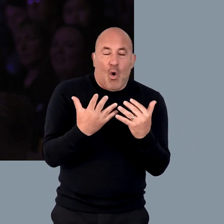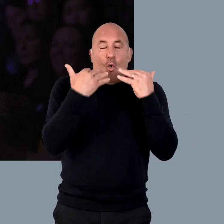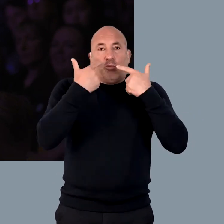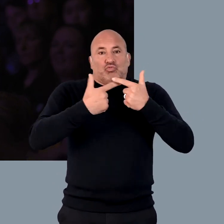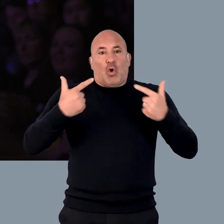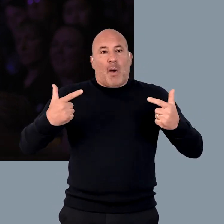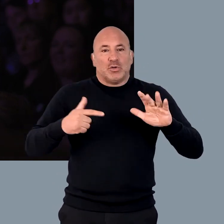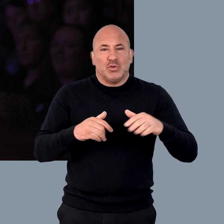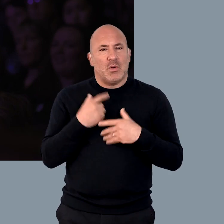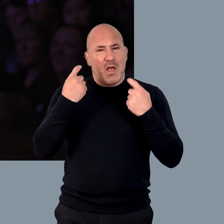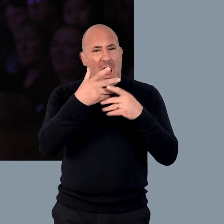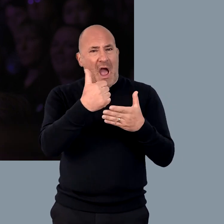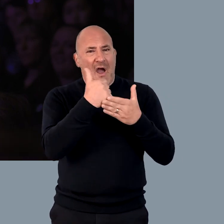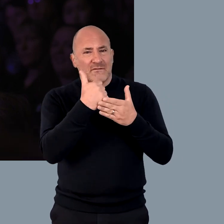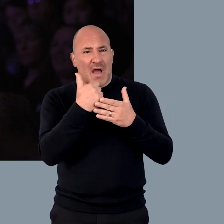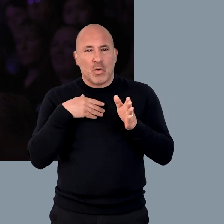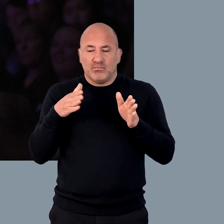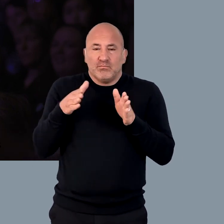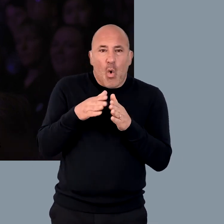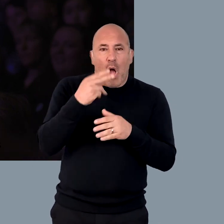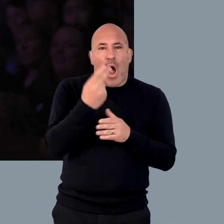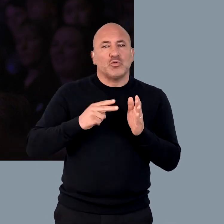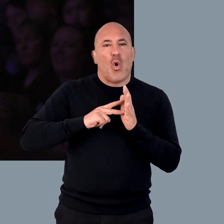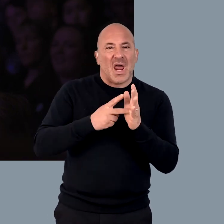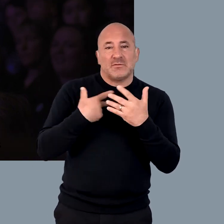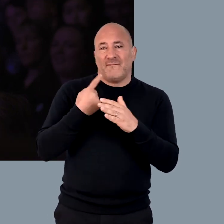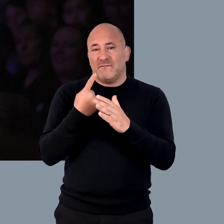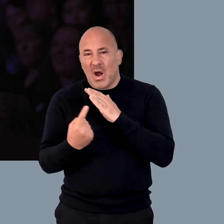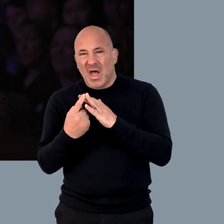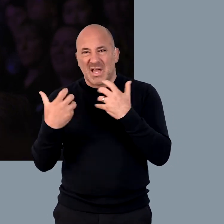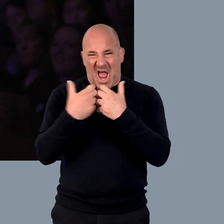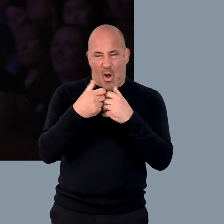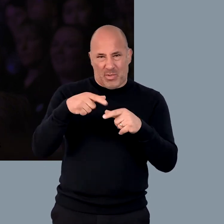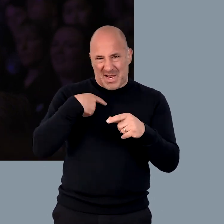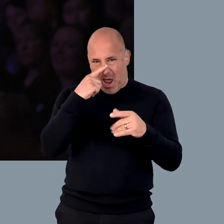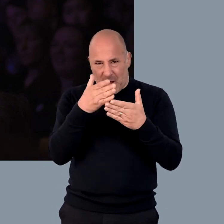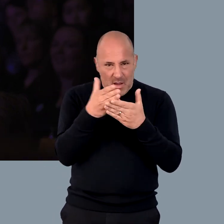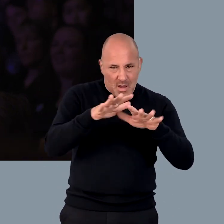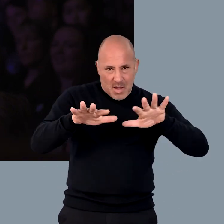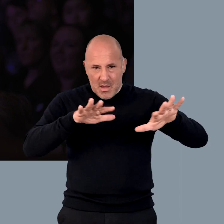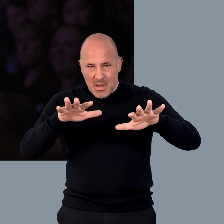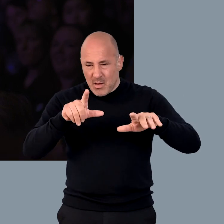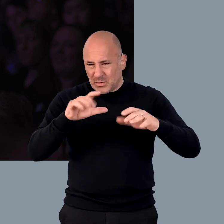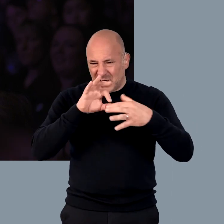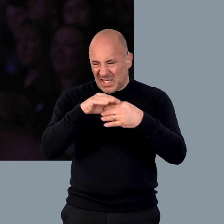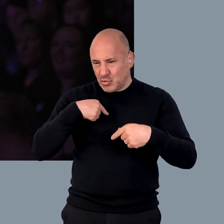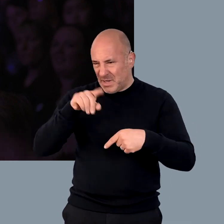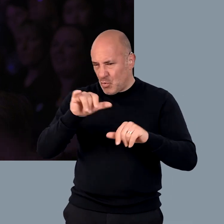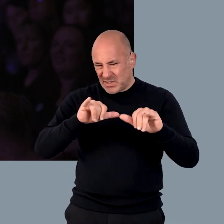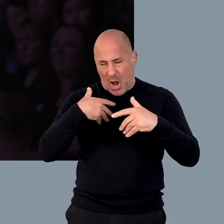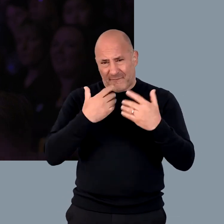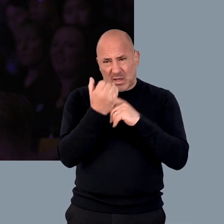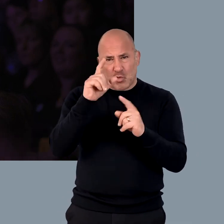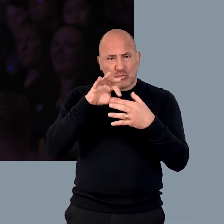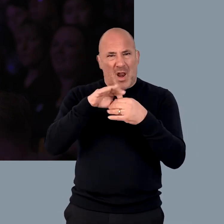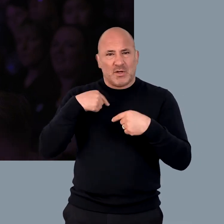in itself, it's contributing to the overwhelm. So I wonder if you have advice for kind of smaller arts organizations, freelancers, for navigating that